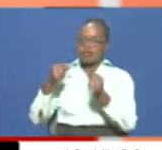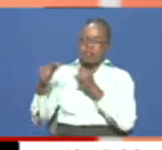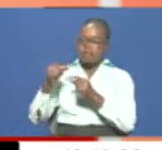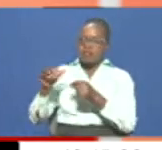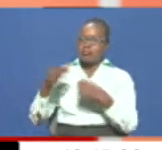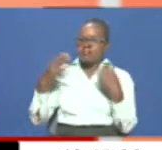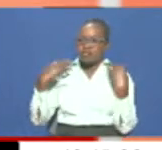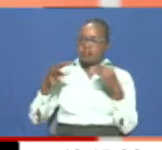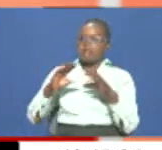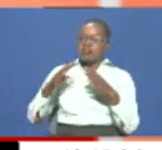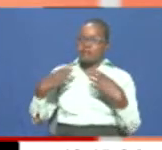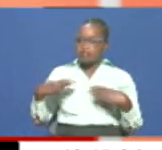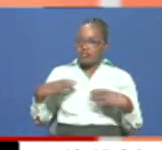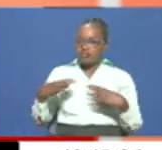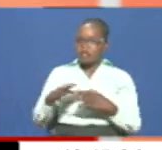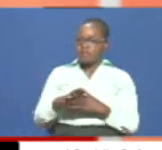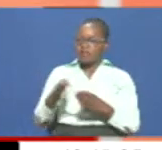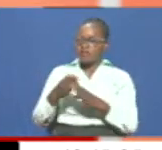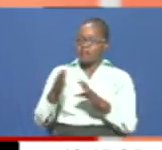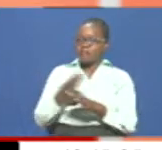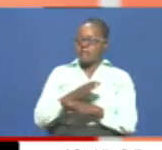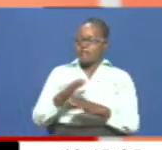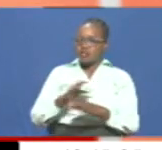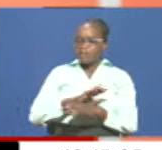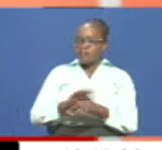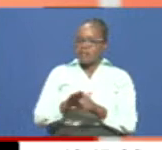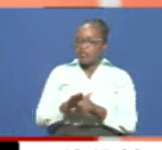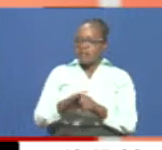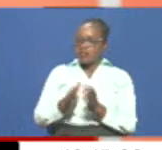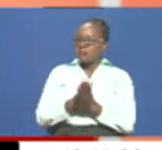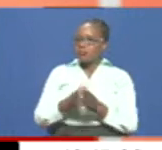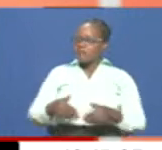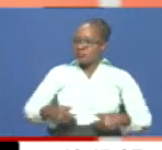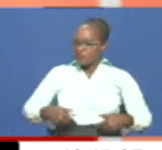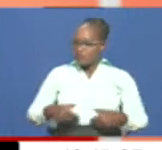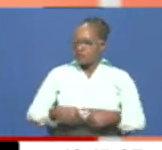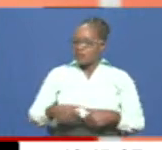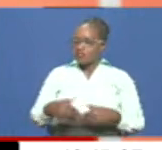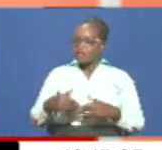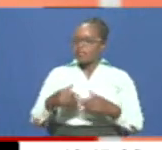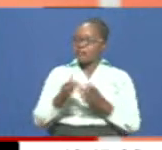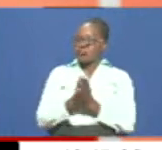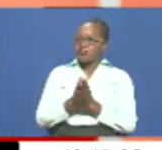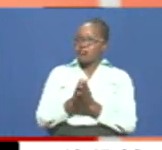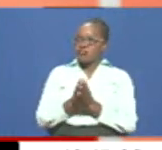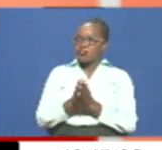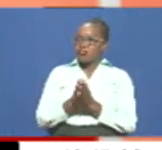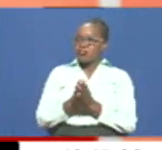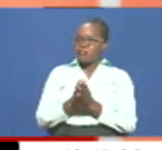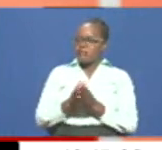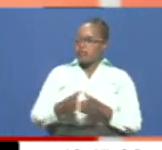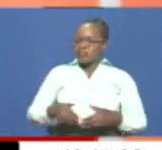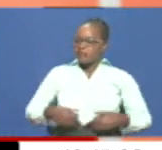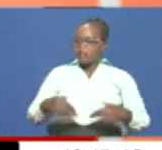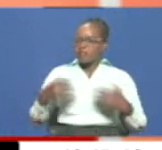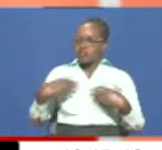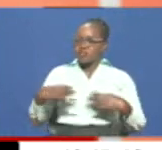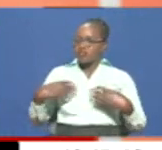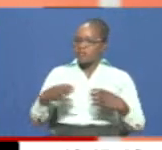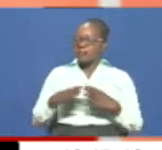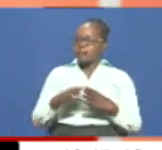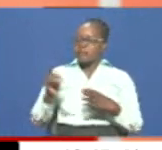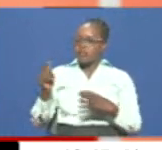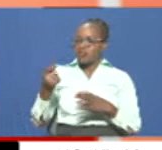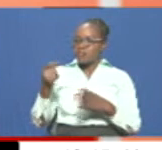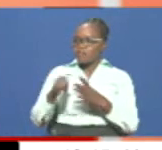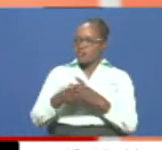we had put in place through our Youth Commission a program training for youngsters. We started it off at Kenya, where we invited